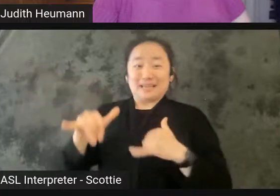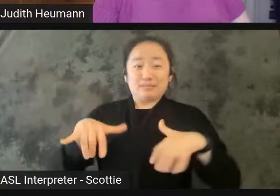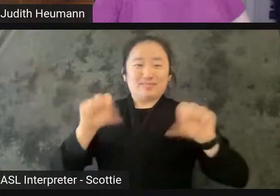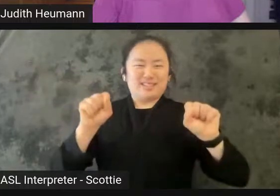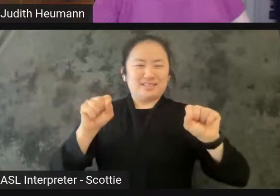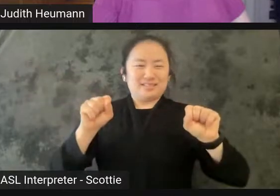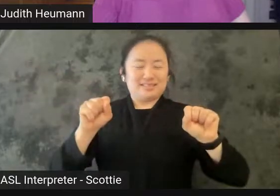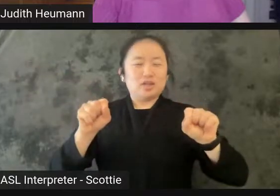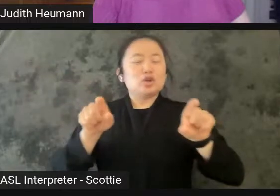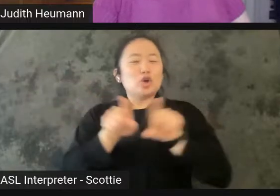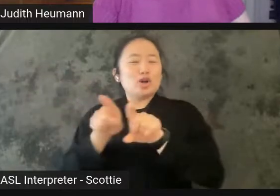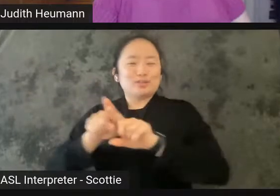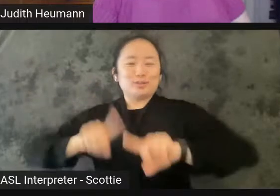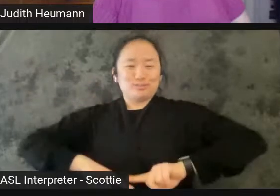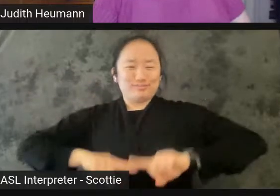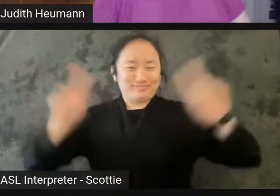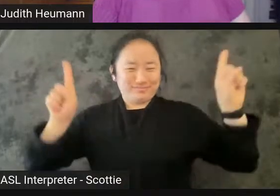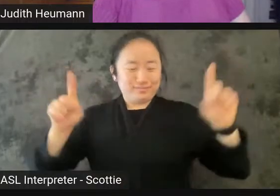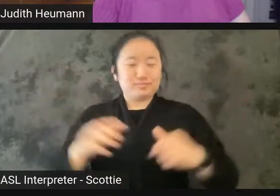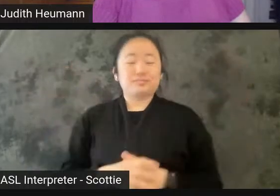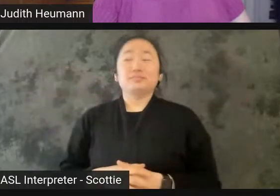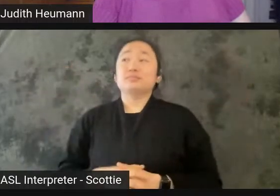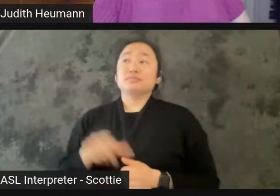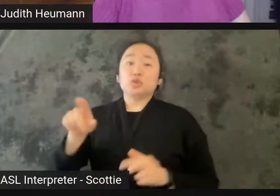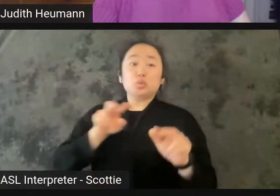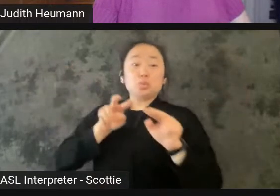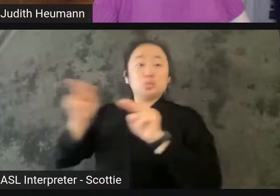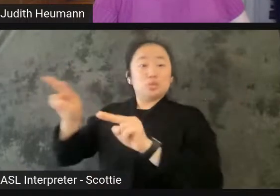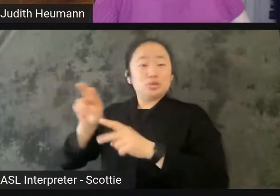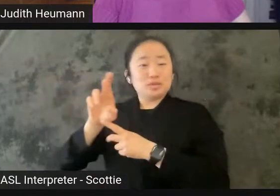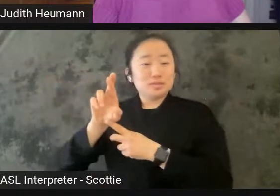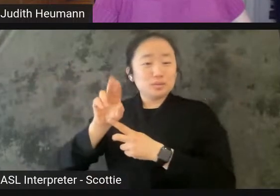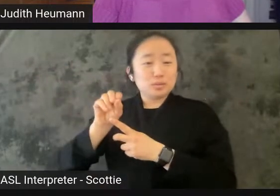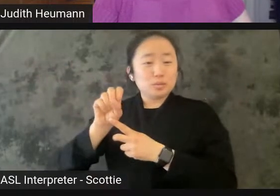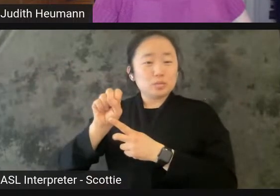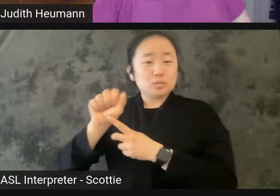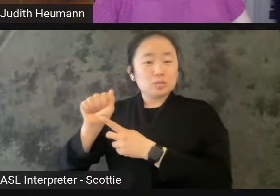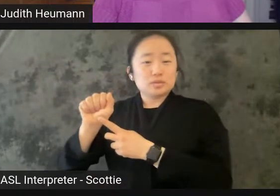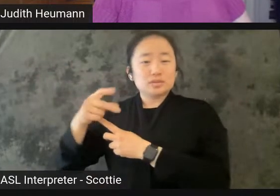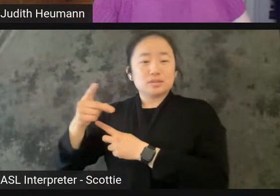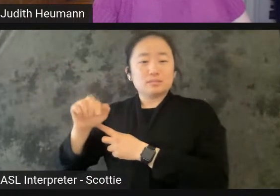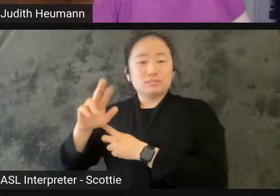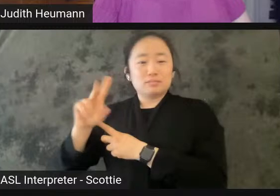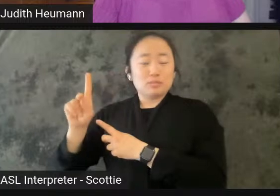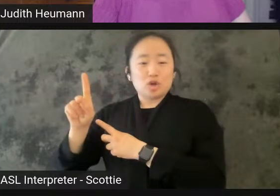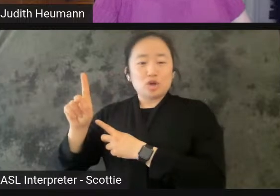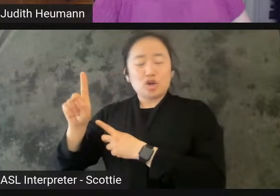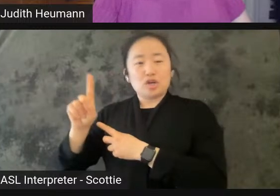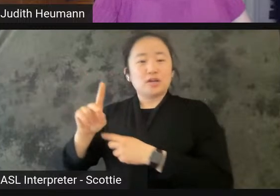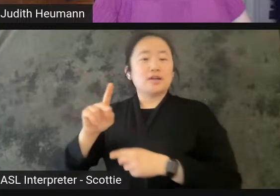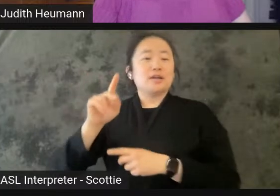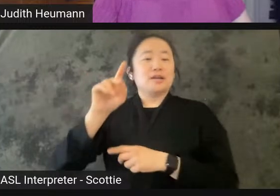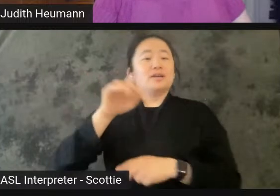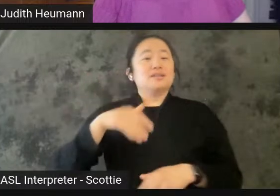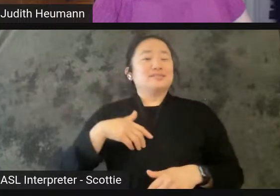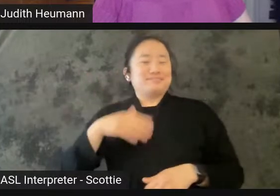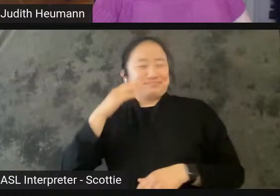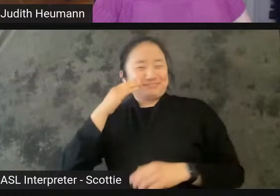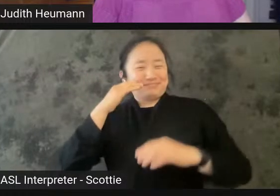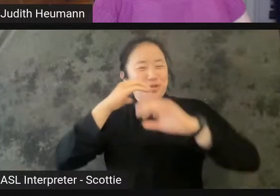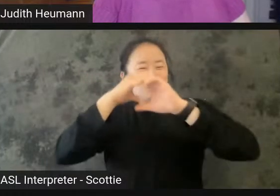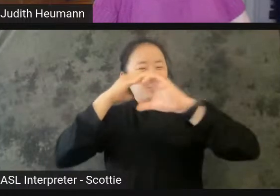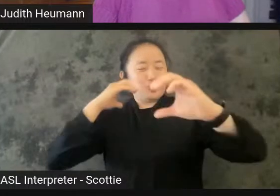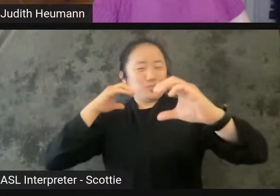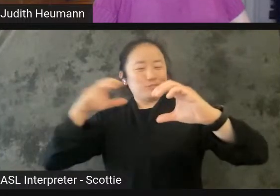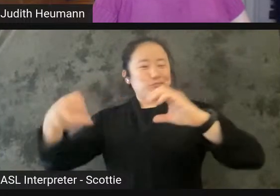think of Rosa Parks and her refusal to move from the front of the bus to the back of the